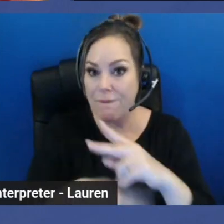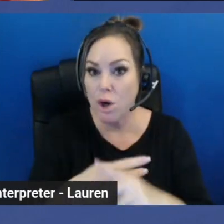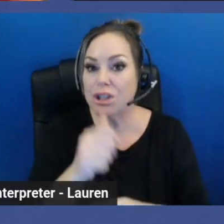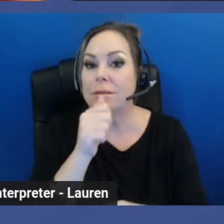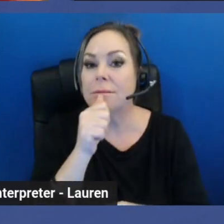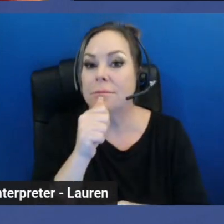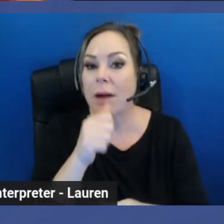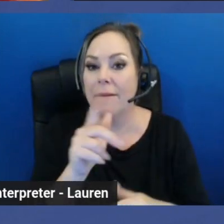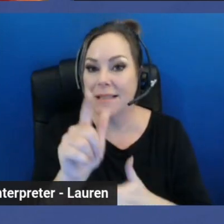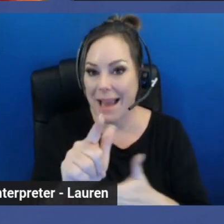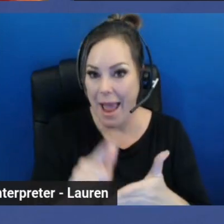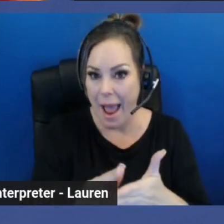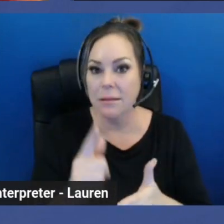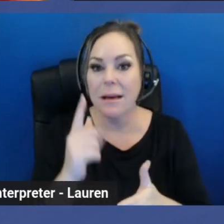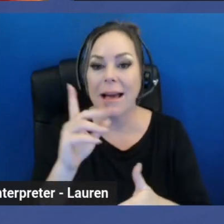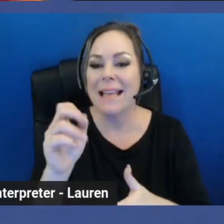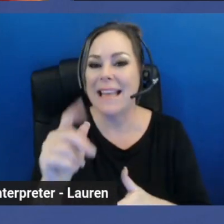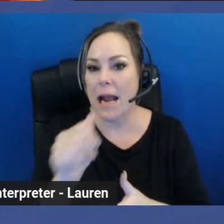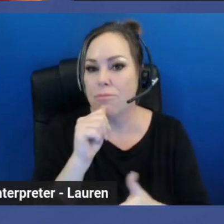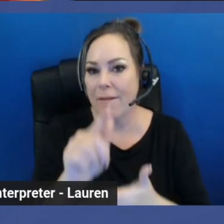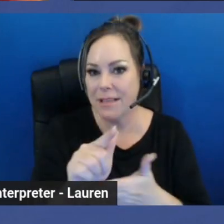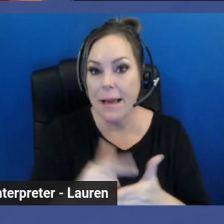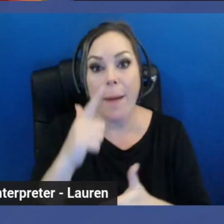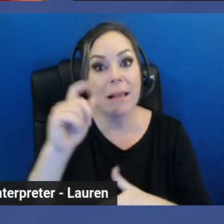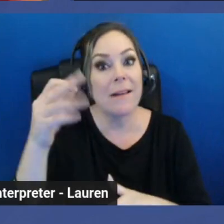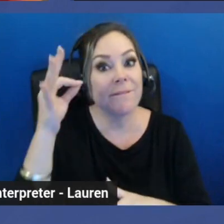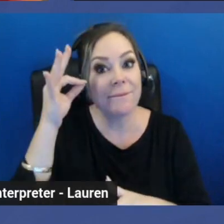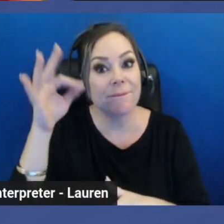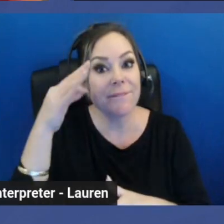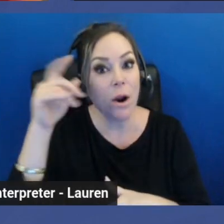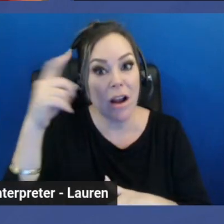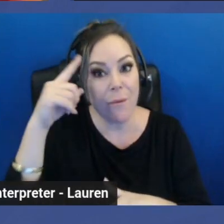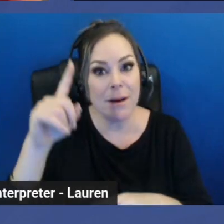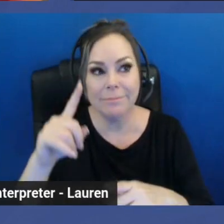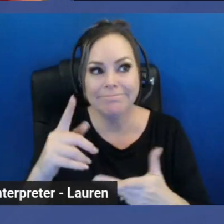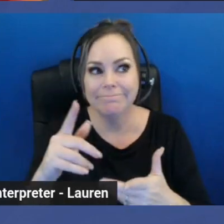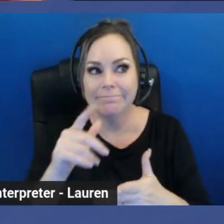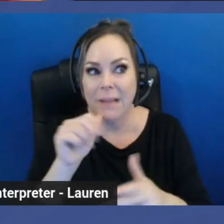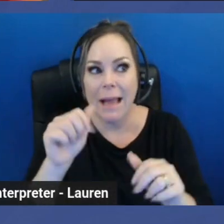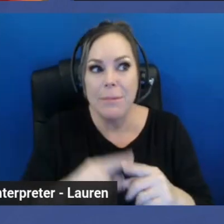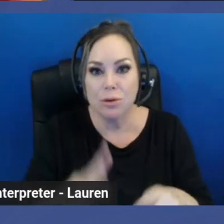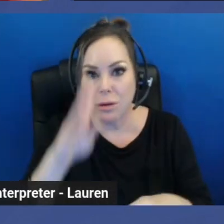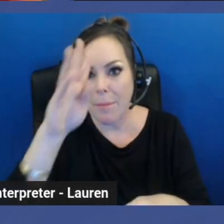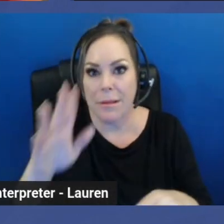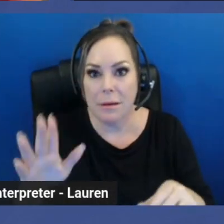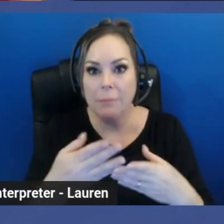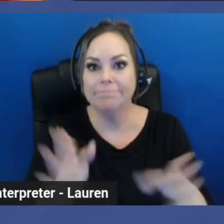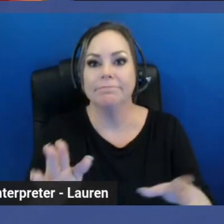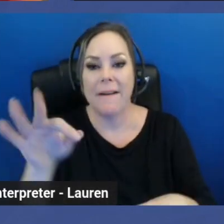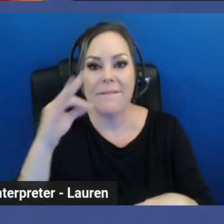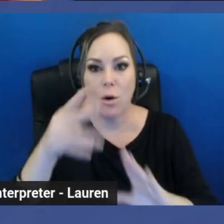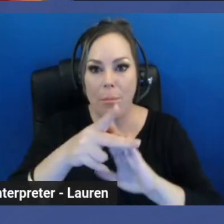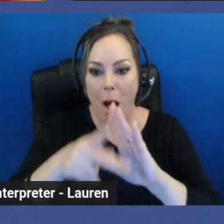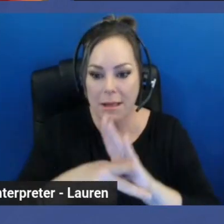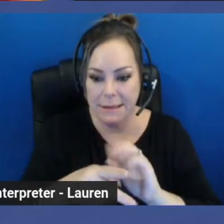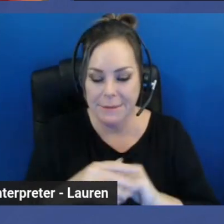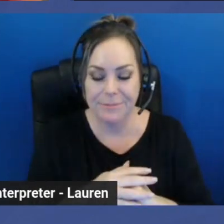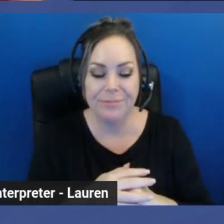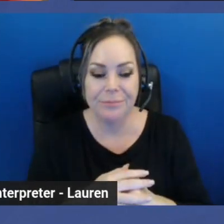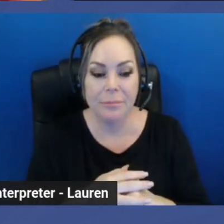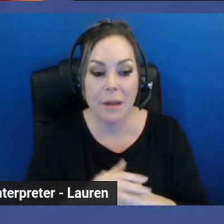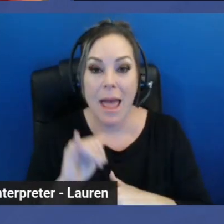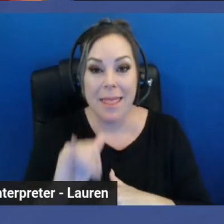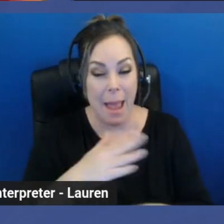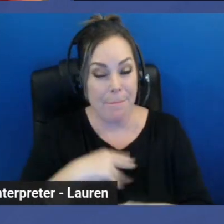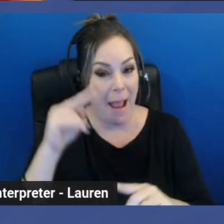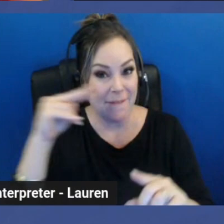privacy acts because the federal government hasn't been able to come up with a federal policy. That approach is, in my